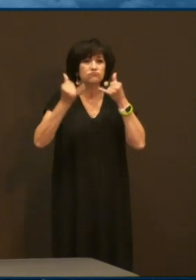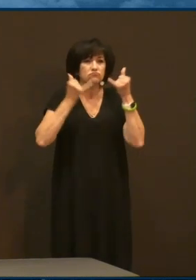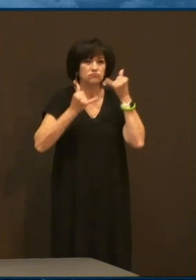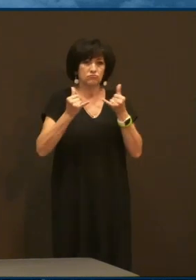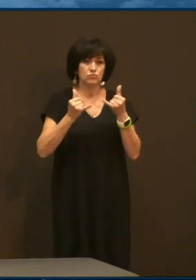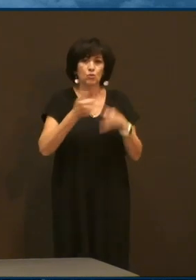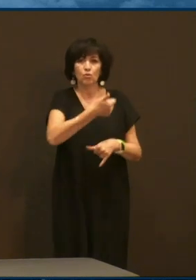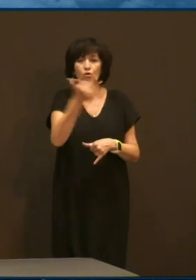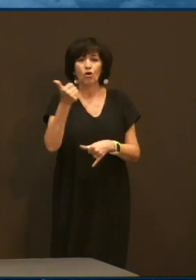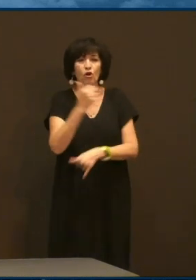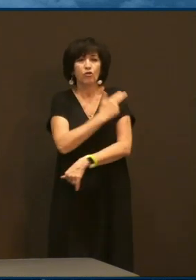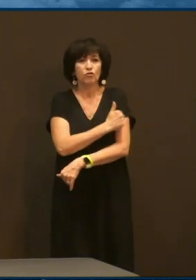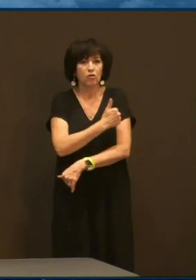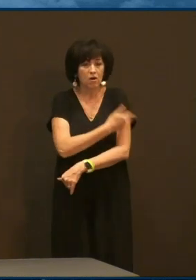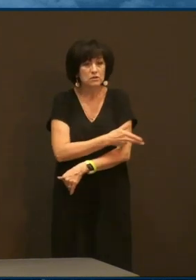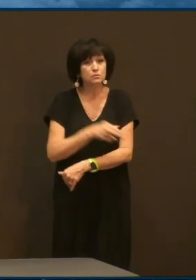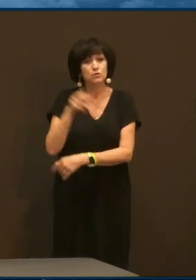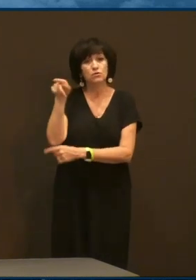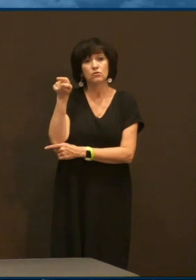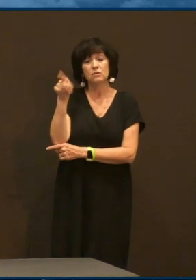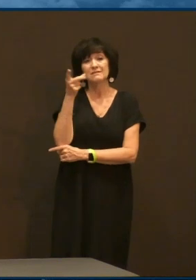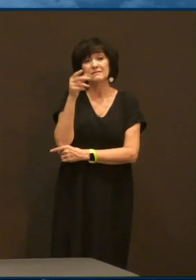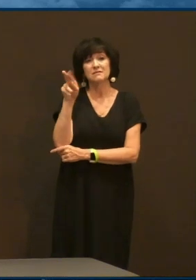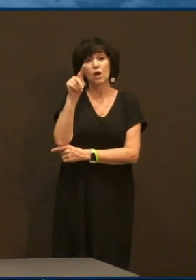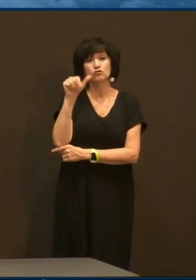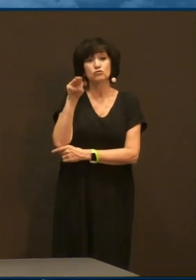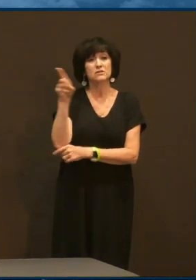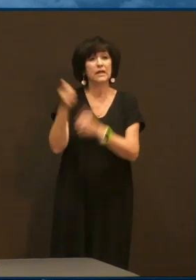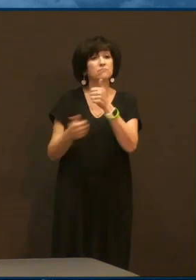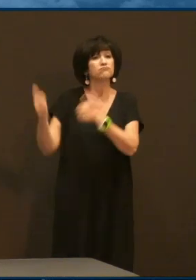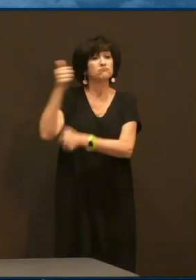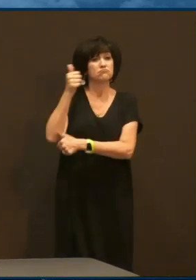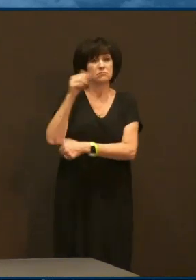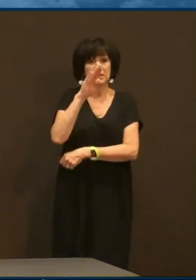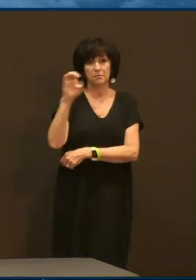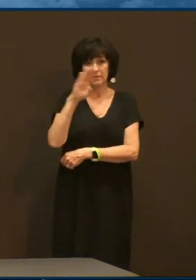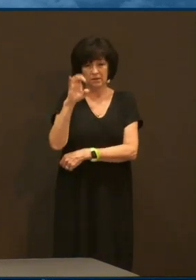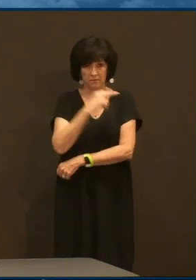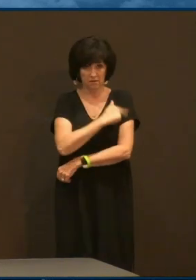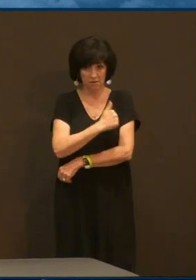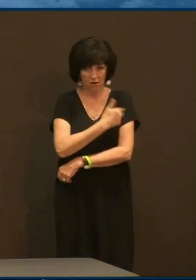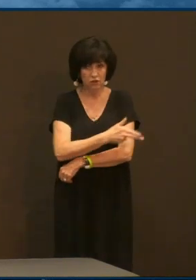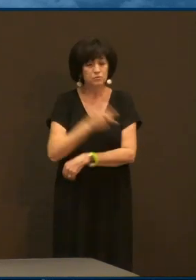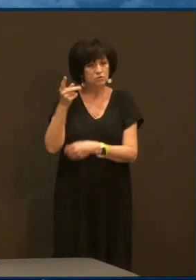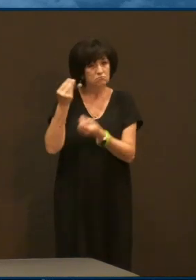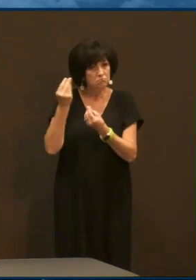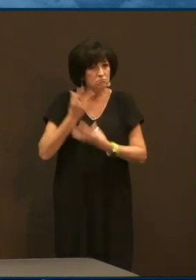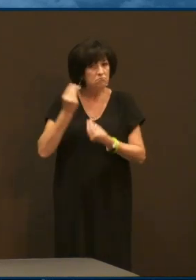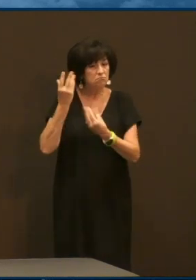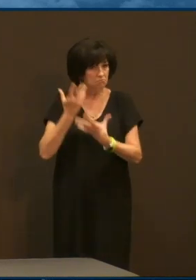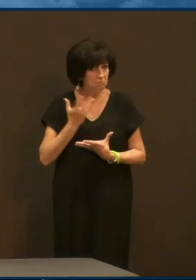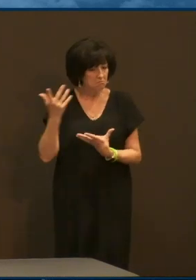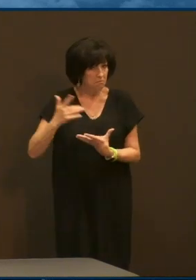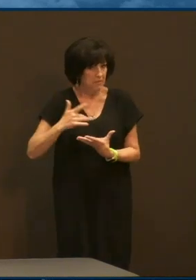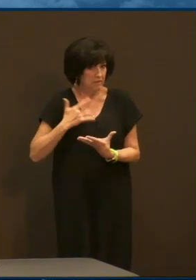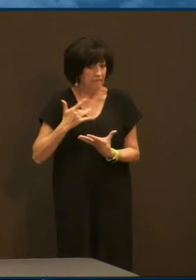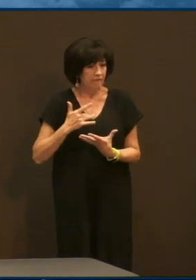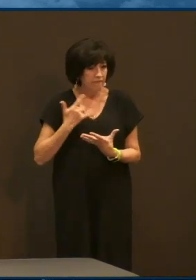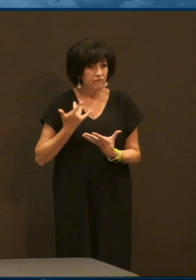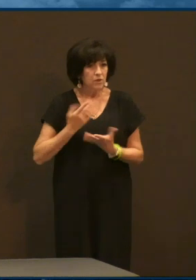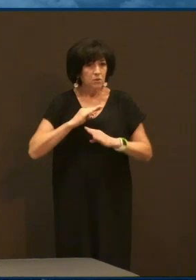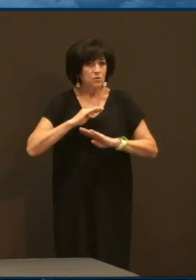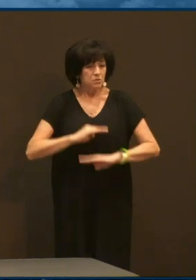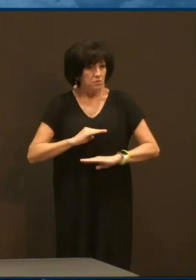from Dr. Tam at BB in terms of the number of hospitalizations there, and